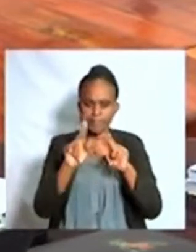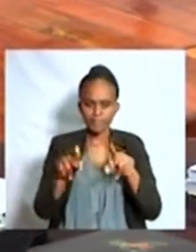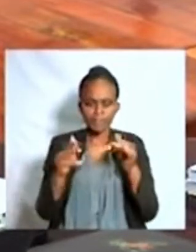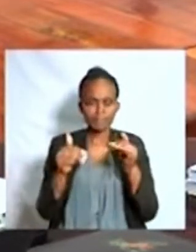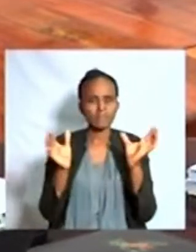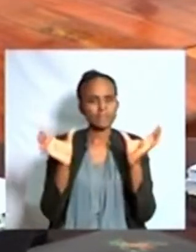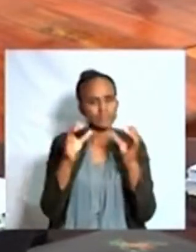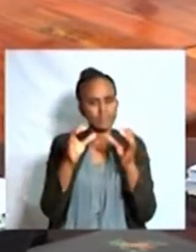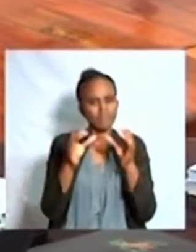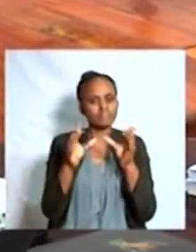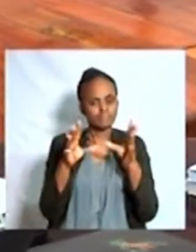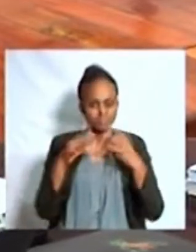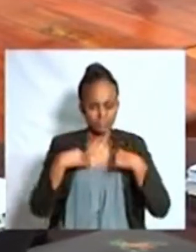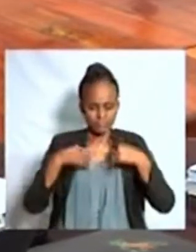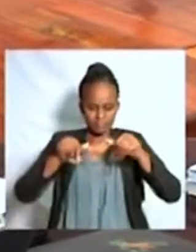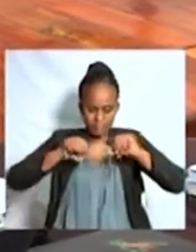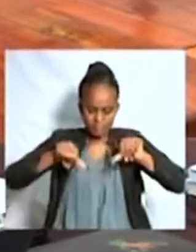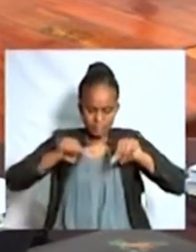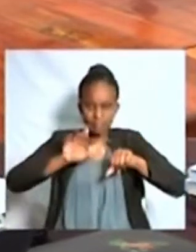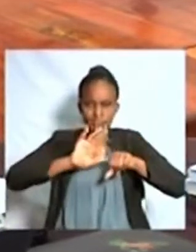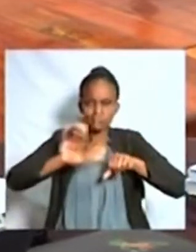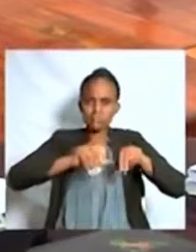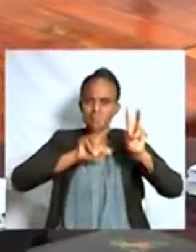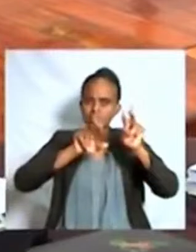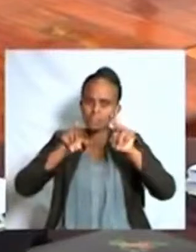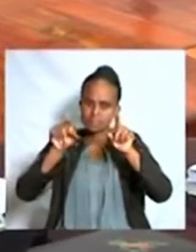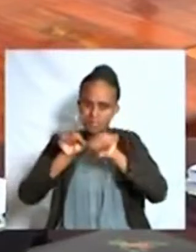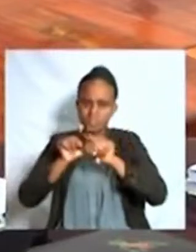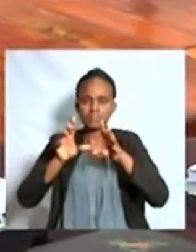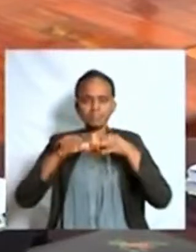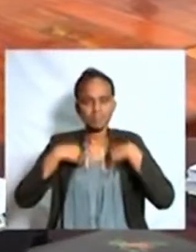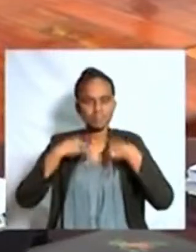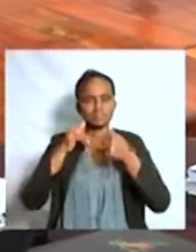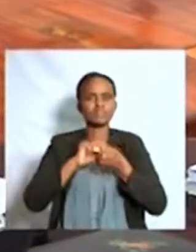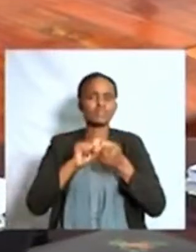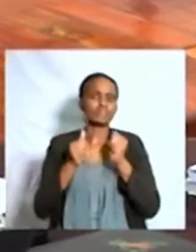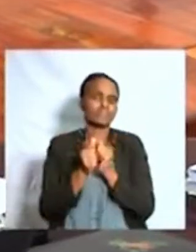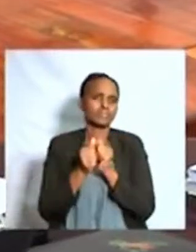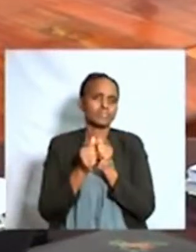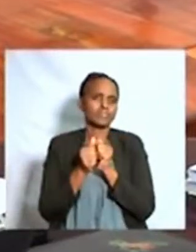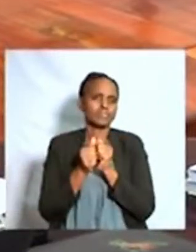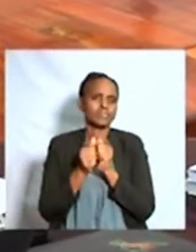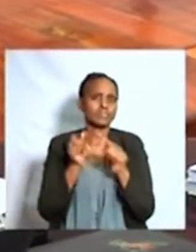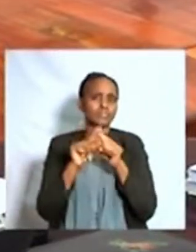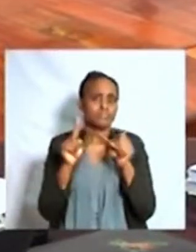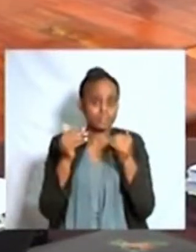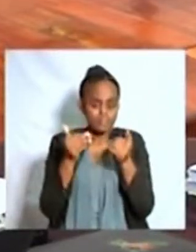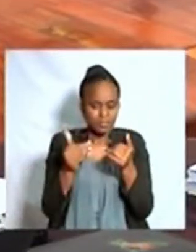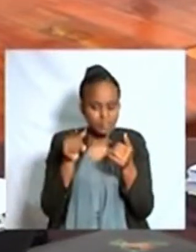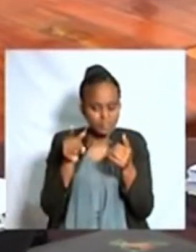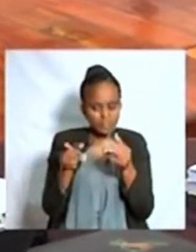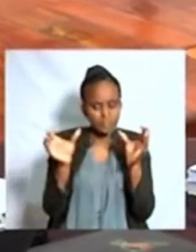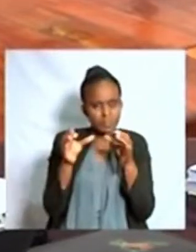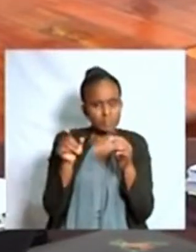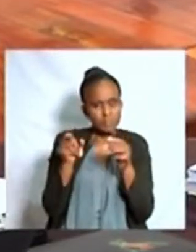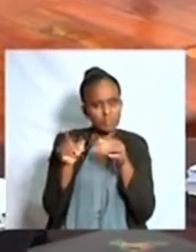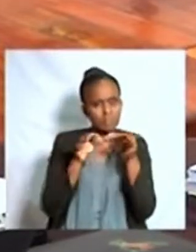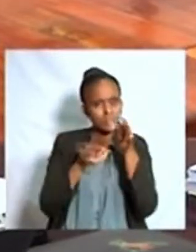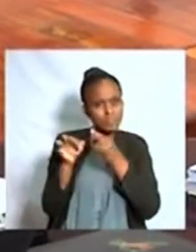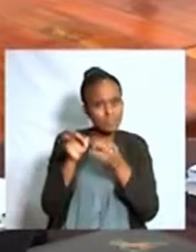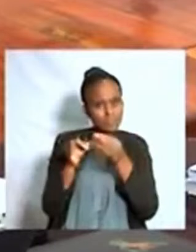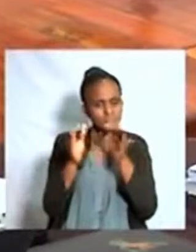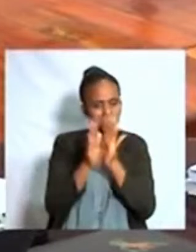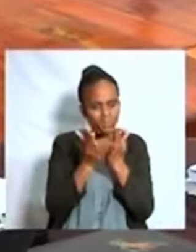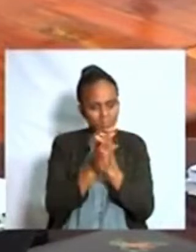Council acknowledges the auditor's observation and accepts the shortcoming. However, the Council wishes to state that books were